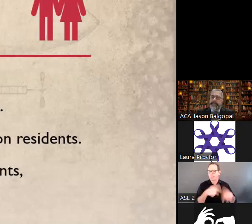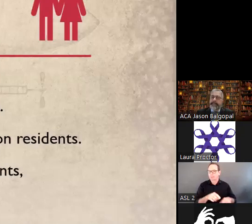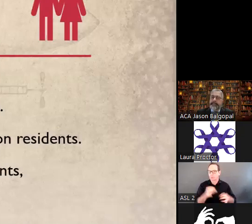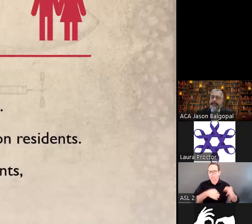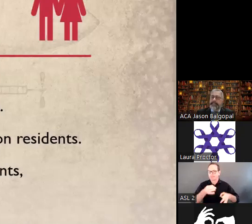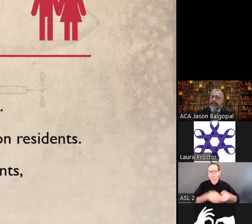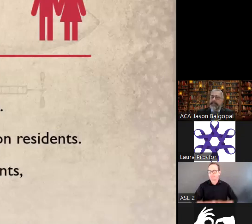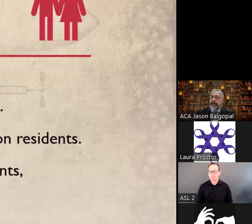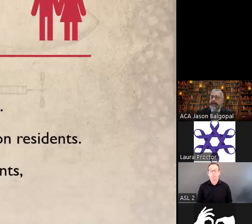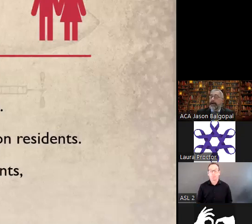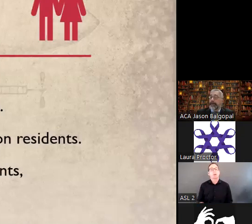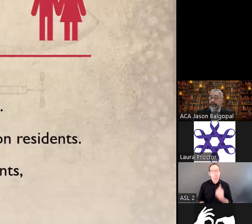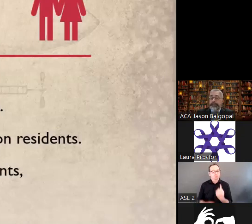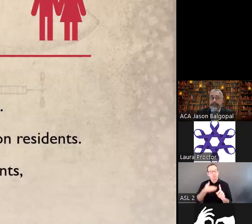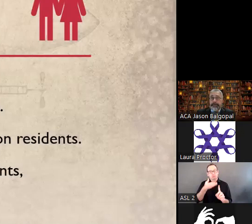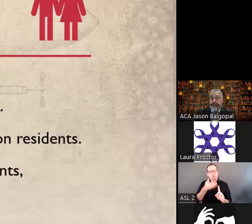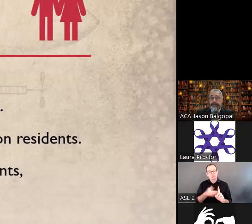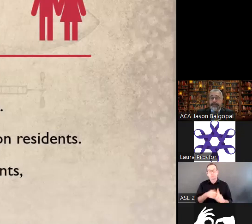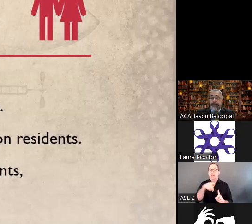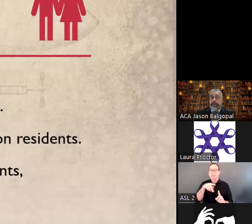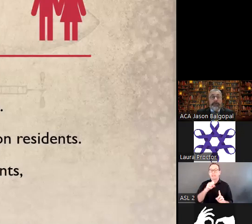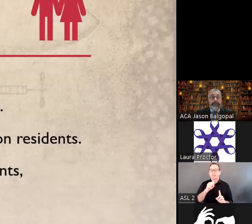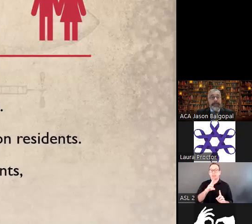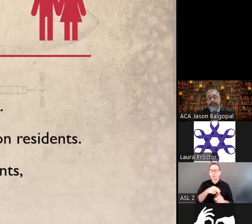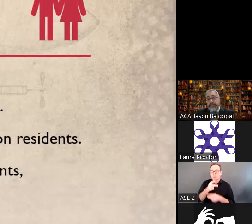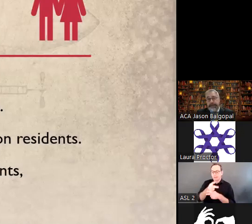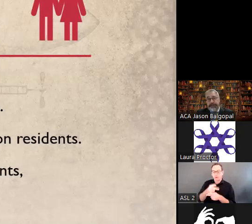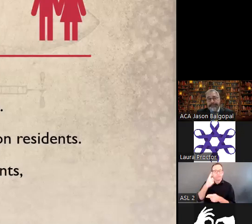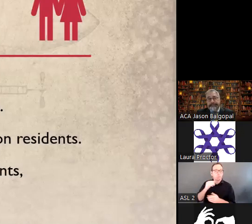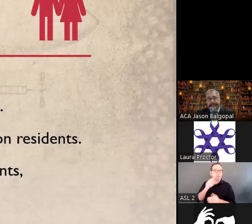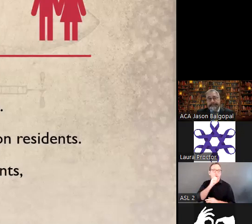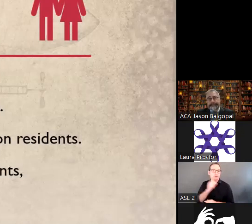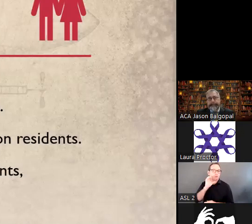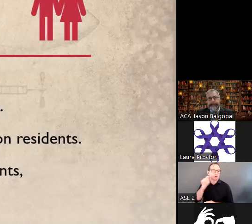the PSW was taking care of an elderly person who had Alzheimer's and dementia.